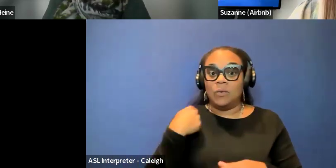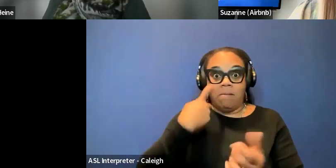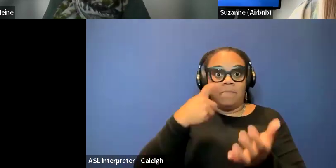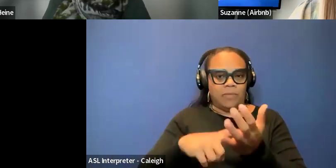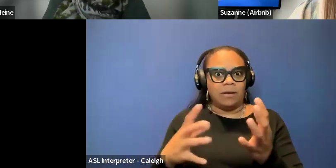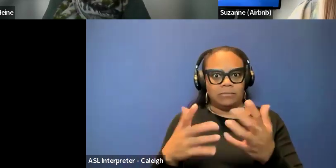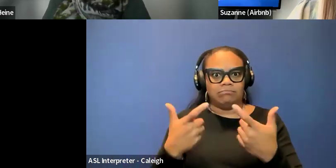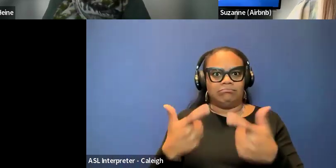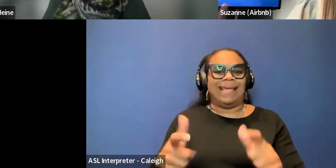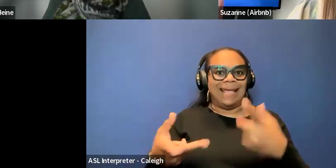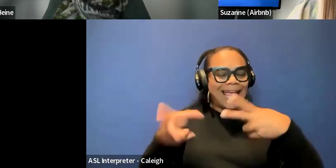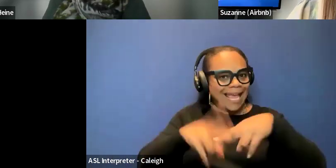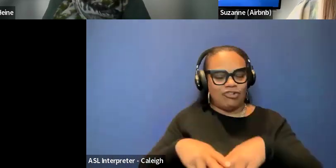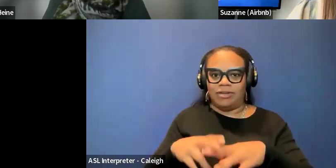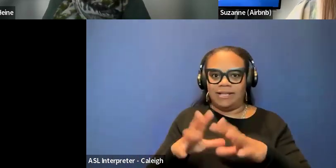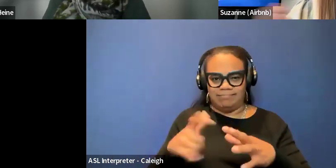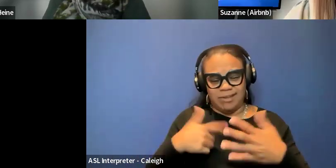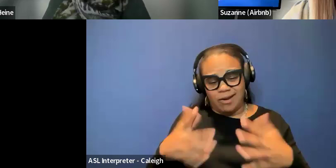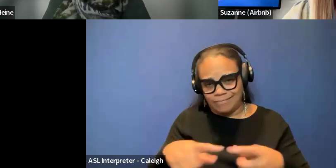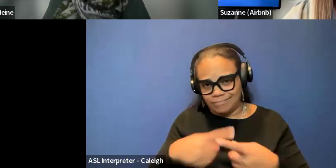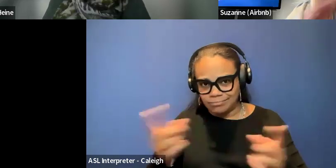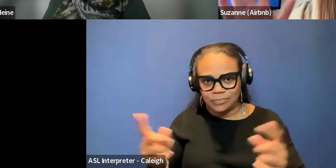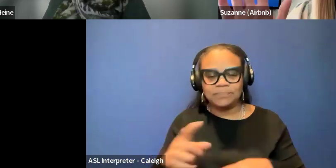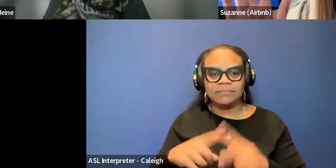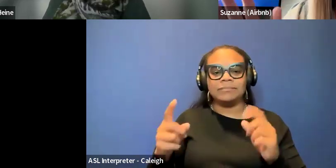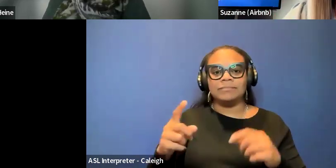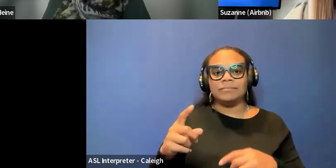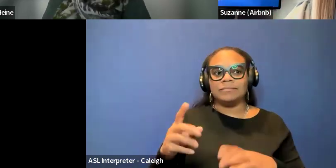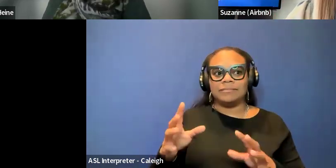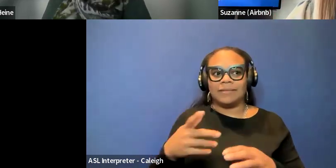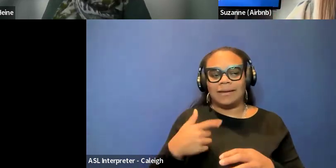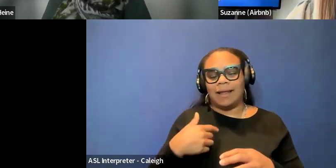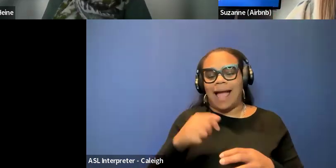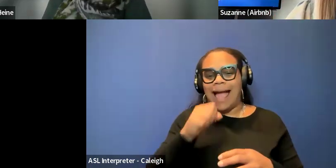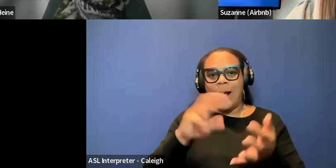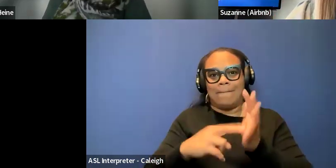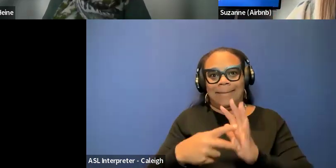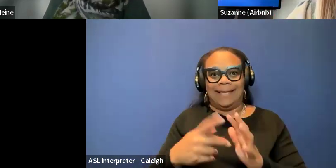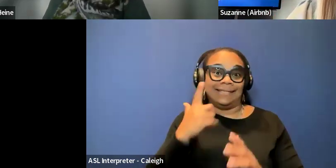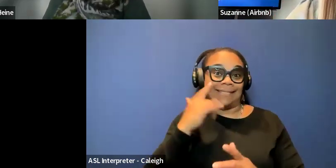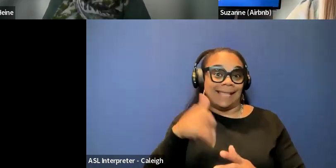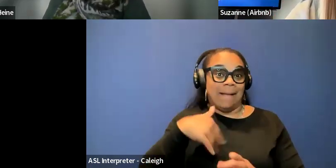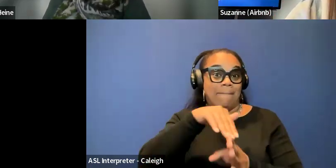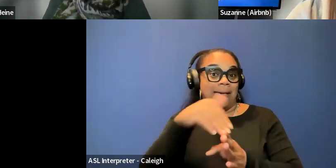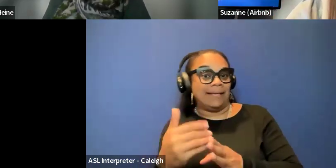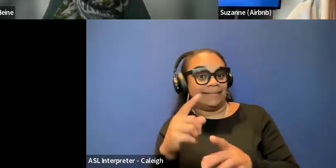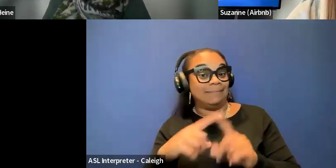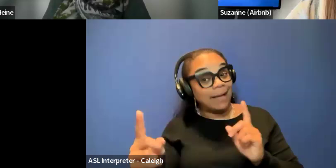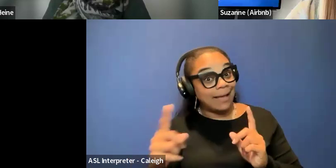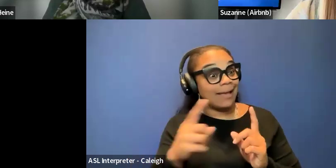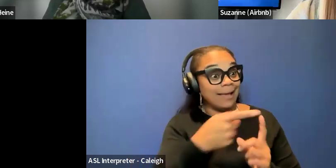as I already mentioned. And so, I really think, not to be biased, this is a great way to increase your bookability and visibility.